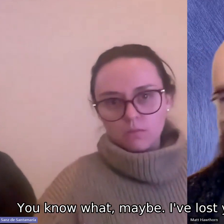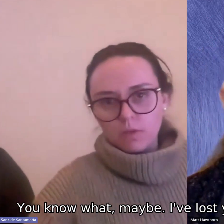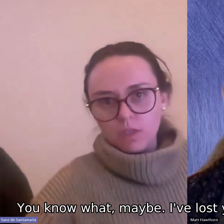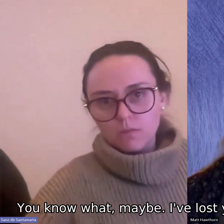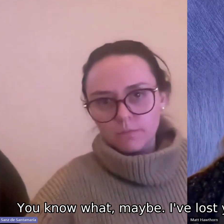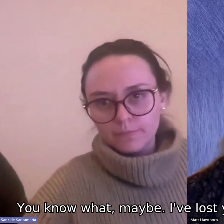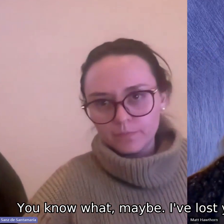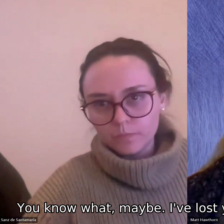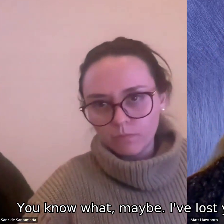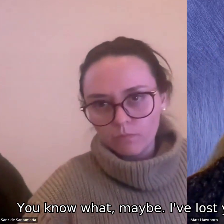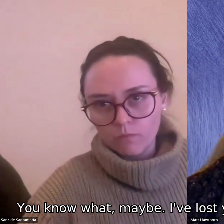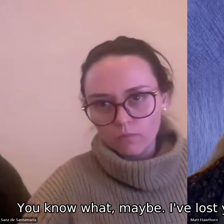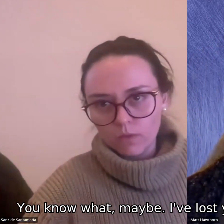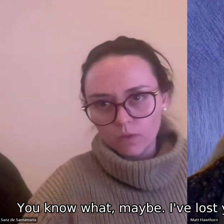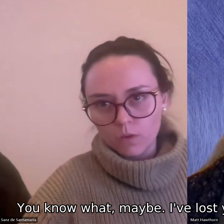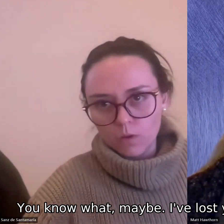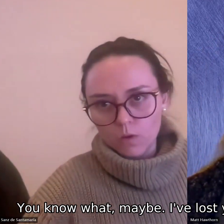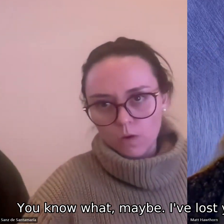Maybe.